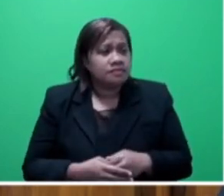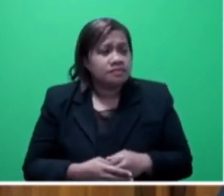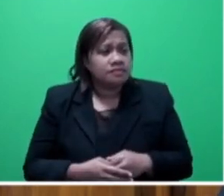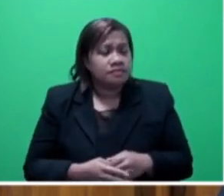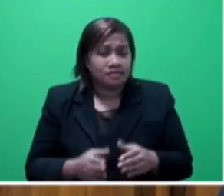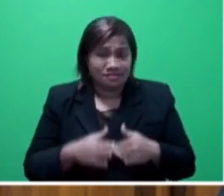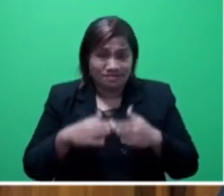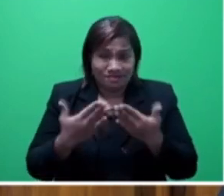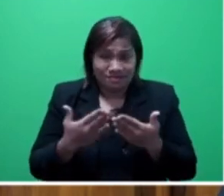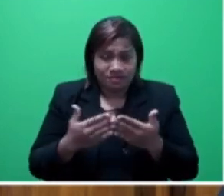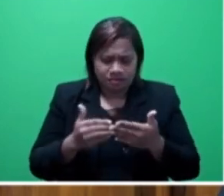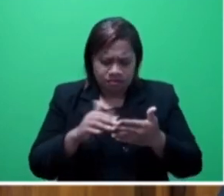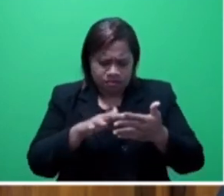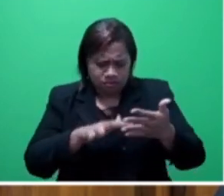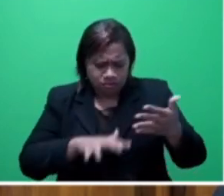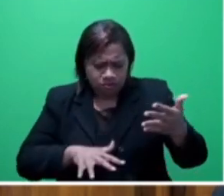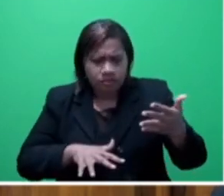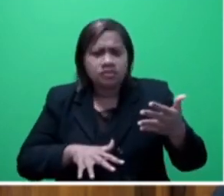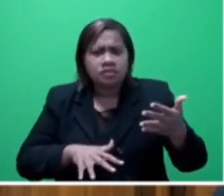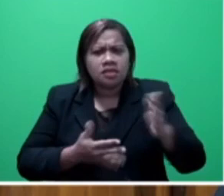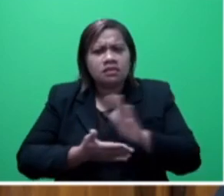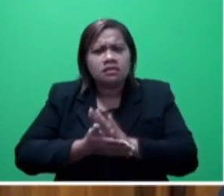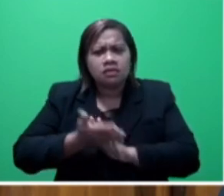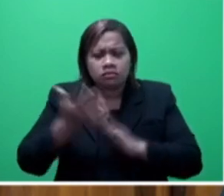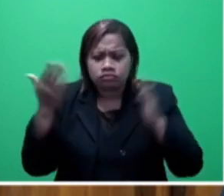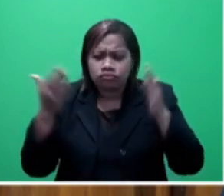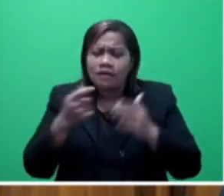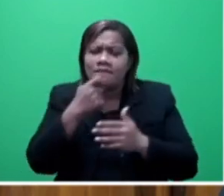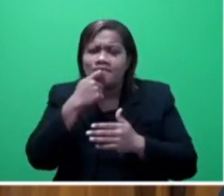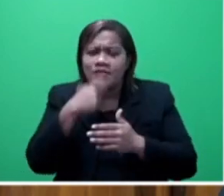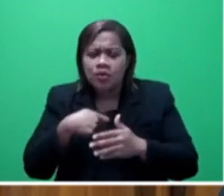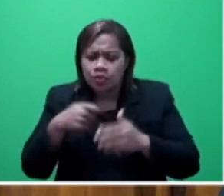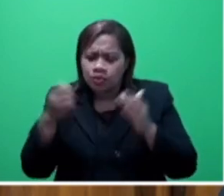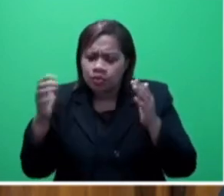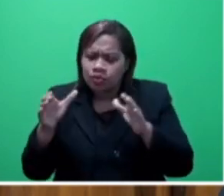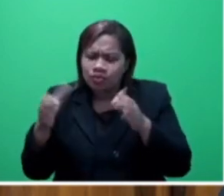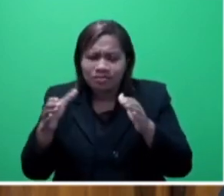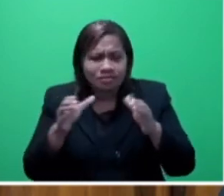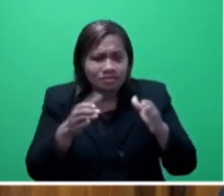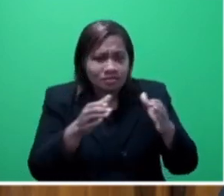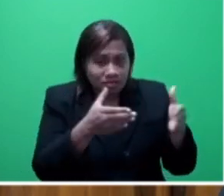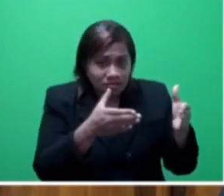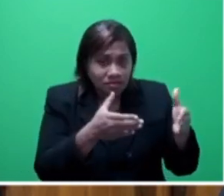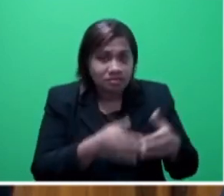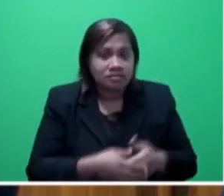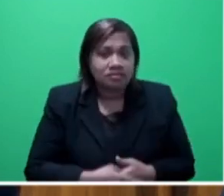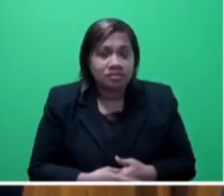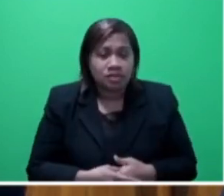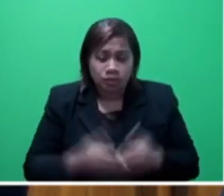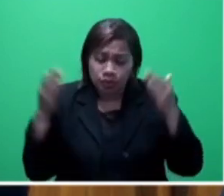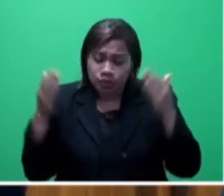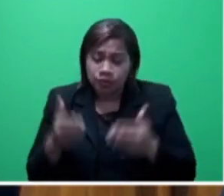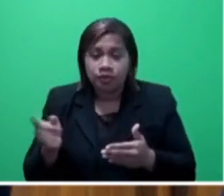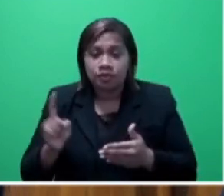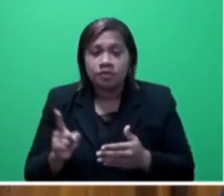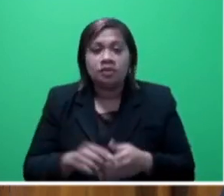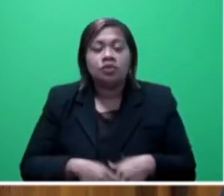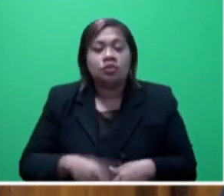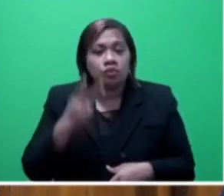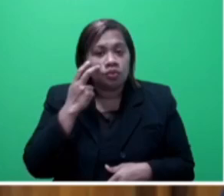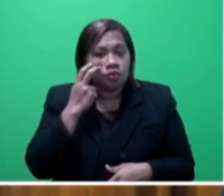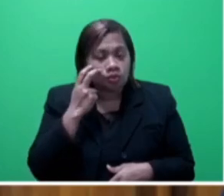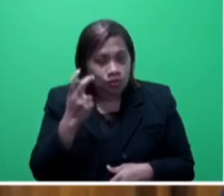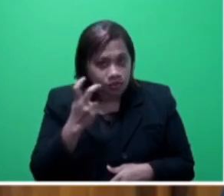volatile and highly concentrated in a few sectors, especially high-end tourism. Fiji's